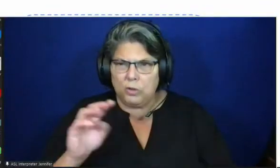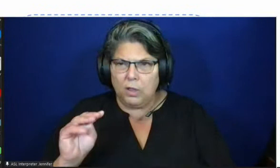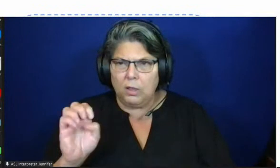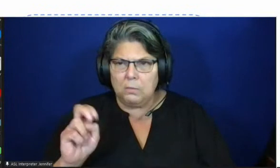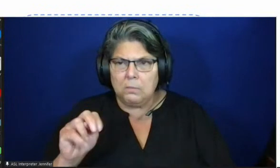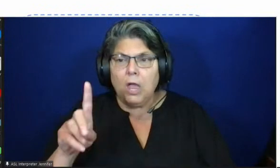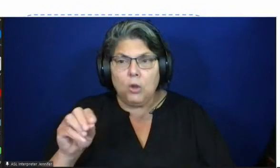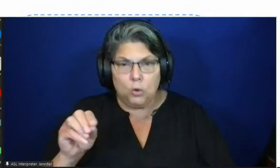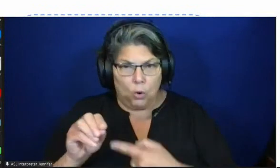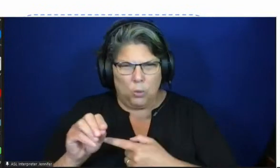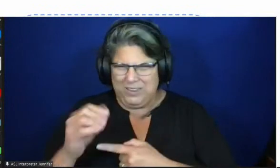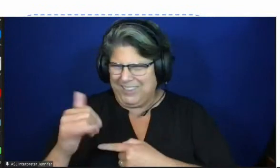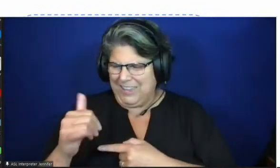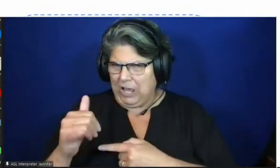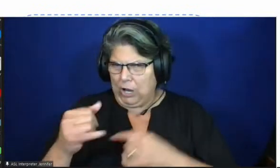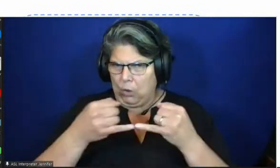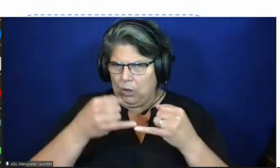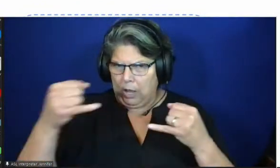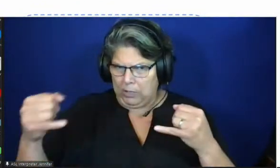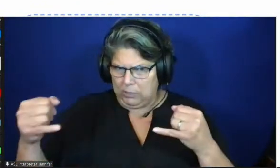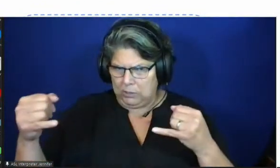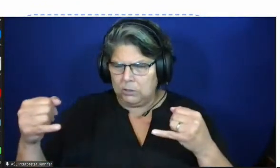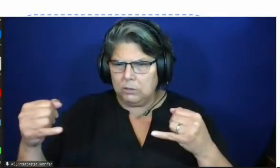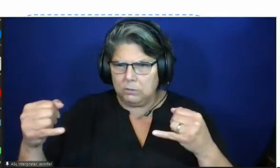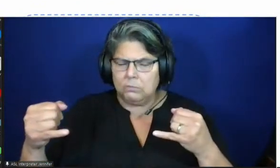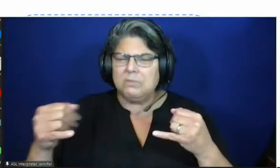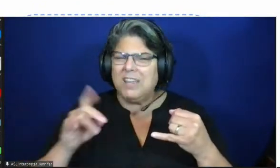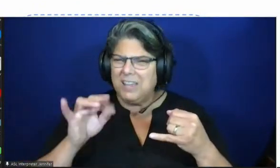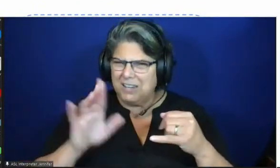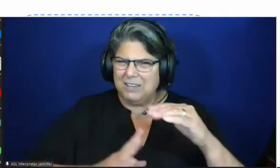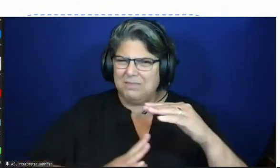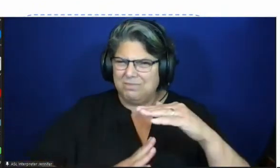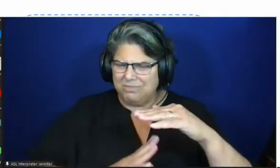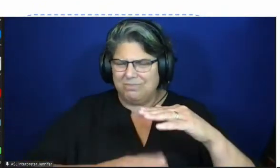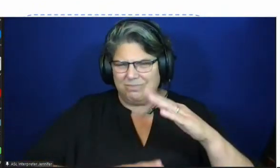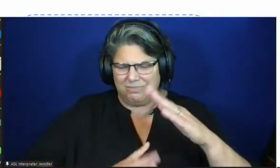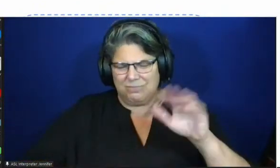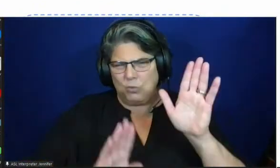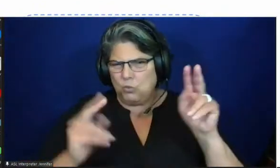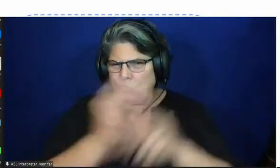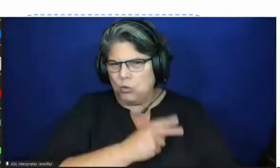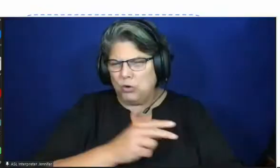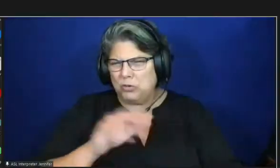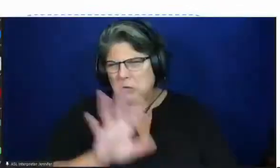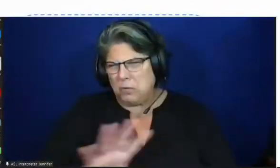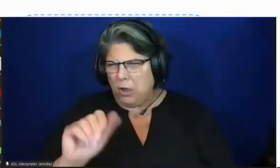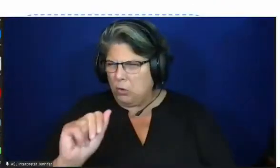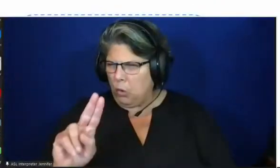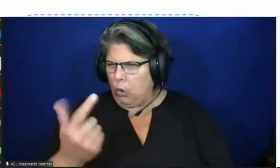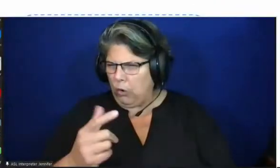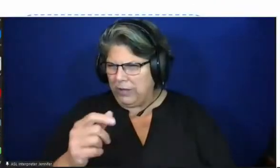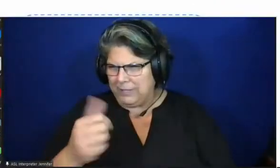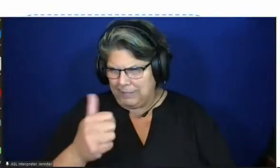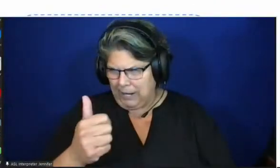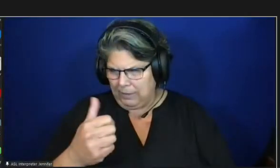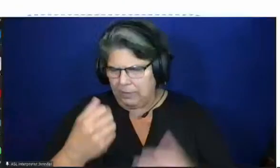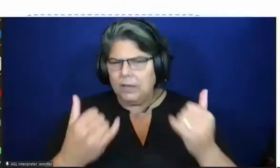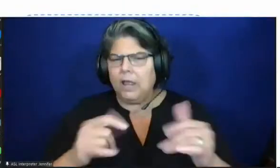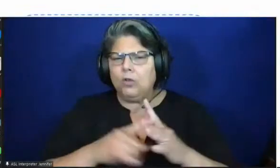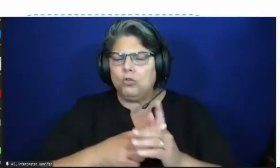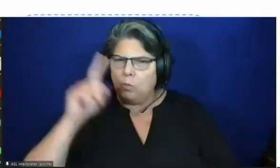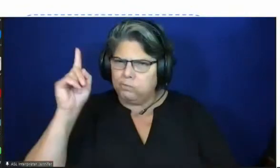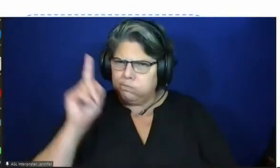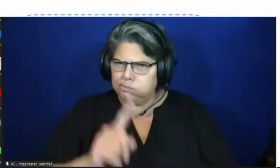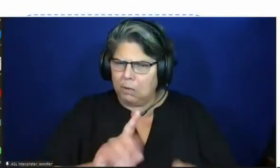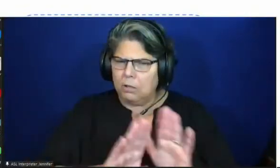here is the yellow color, and it did peak somewhere in the range of August 10th or so, and it's come down now. And